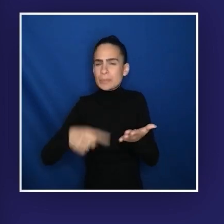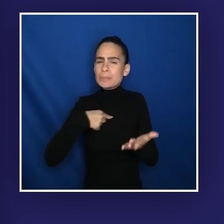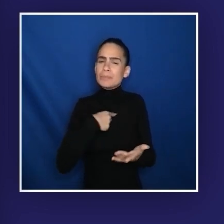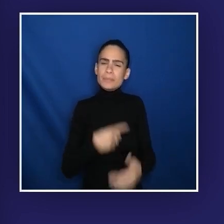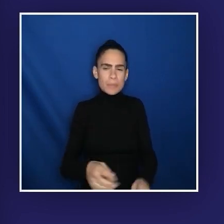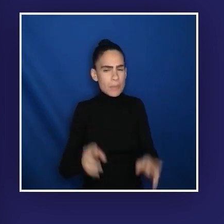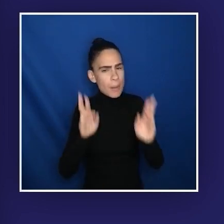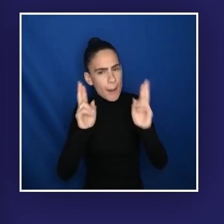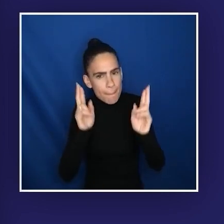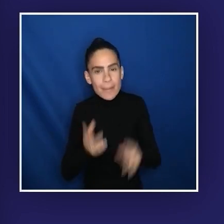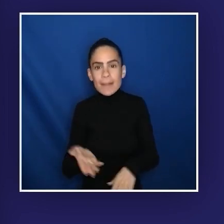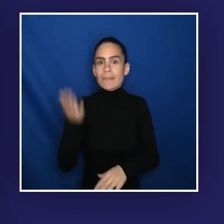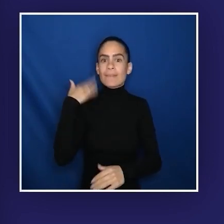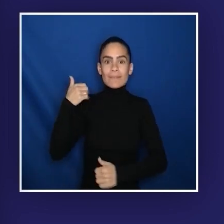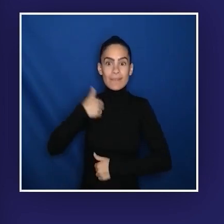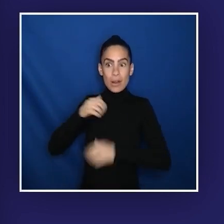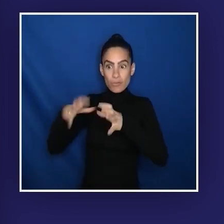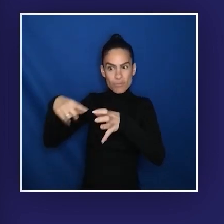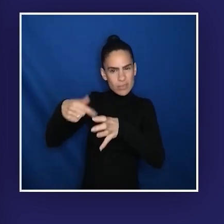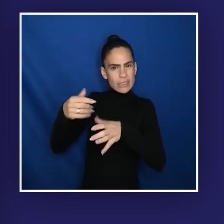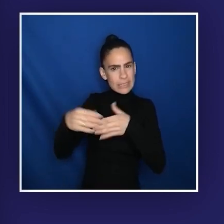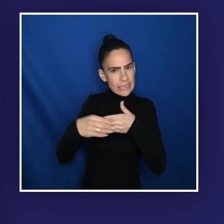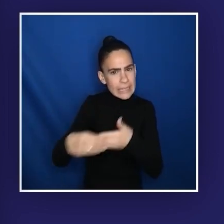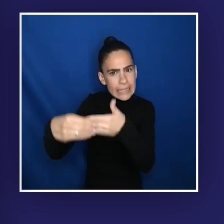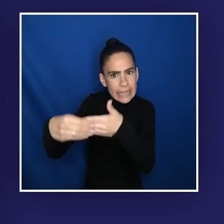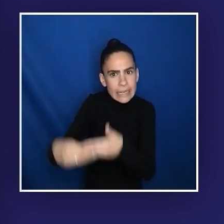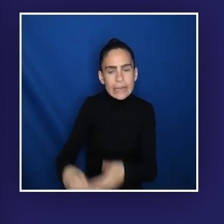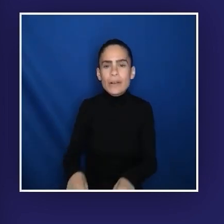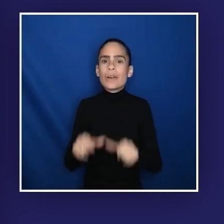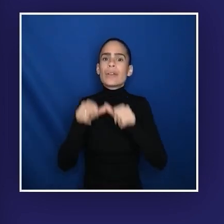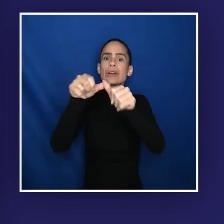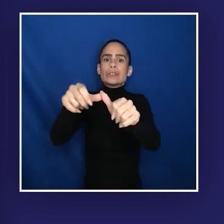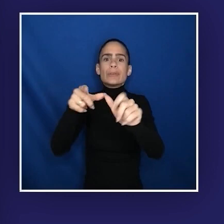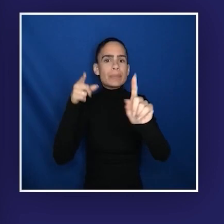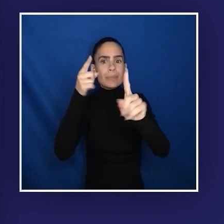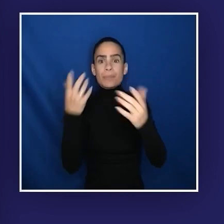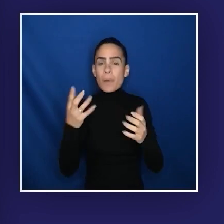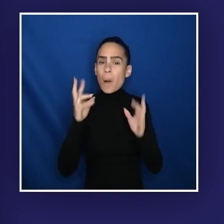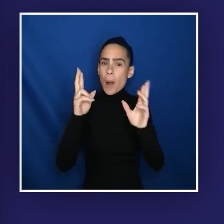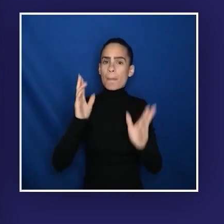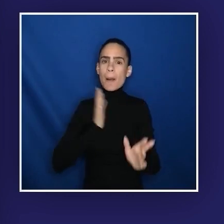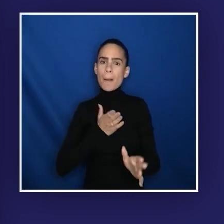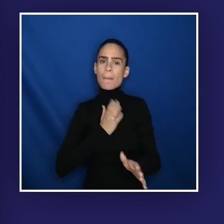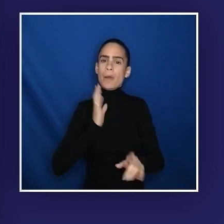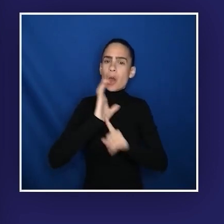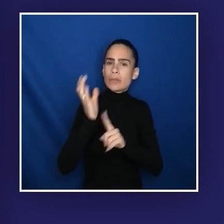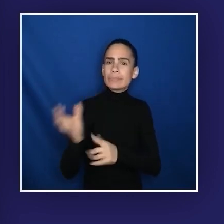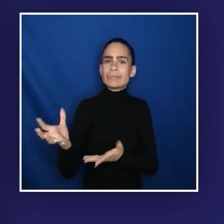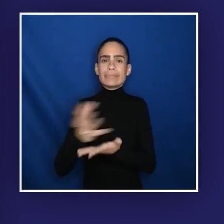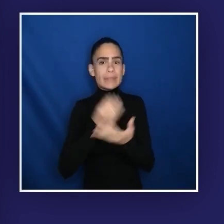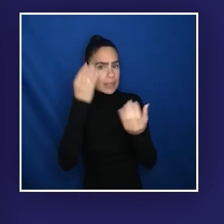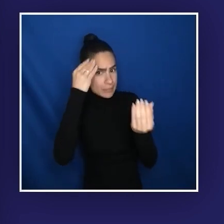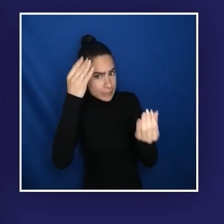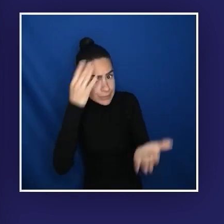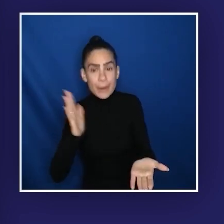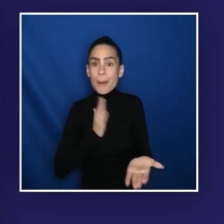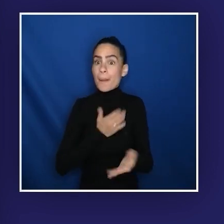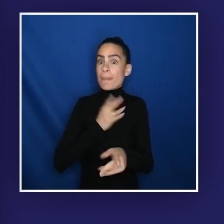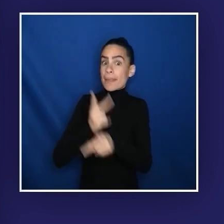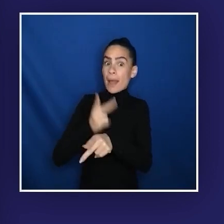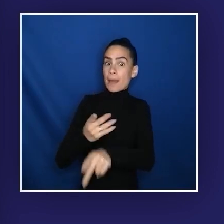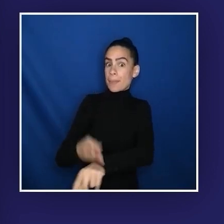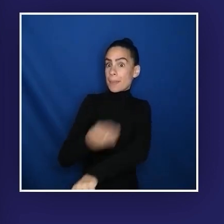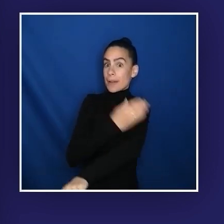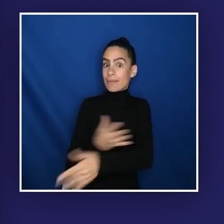it's driven by the veterans themselves. The long-term goal of the project, hopefully we can, using the data collected from our ethnographic and quality